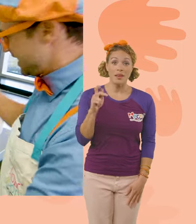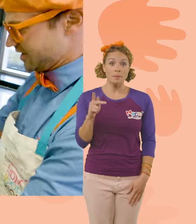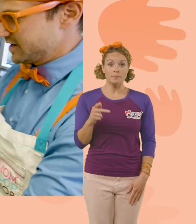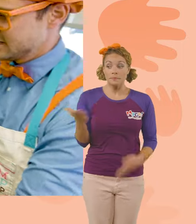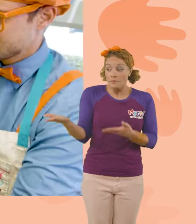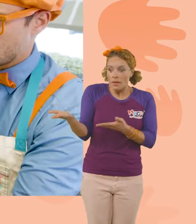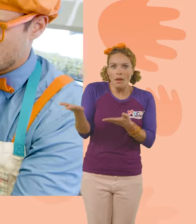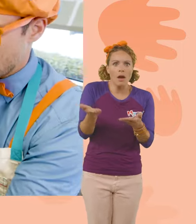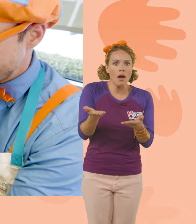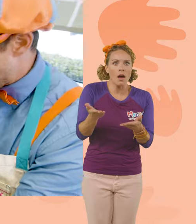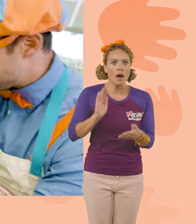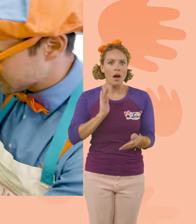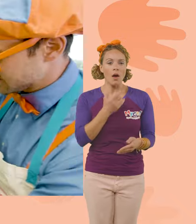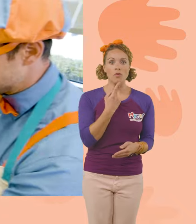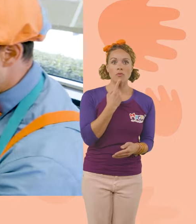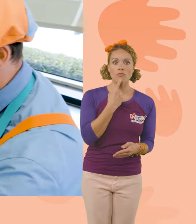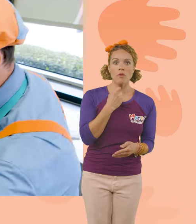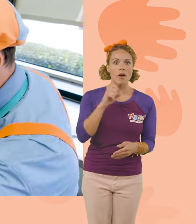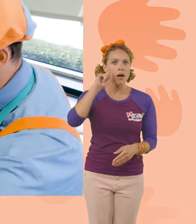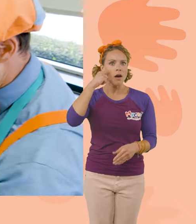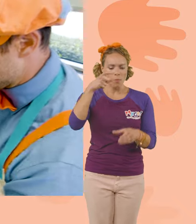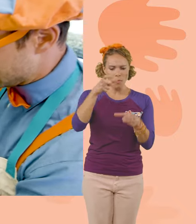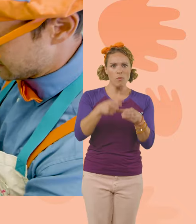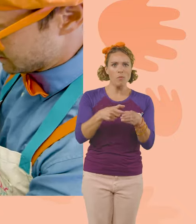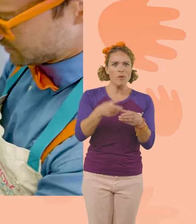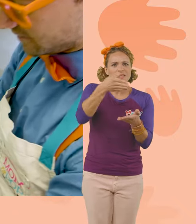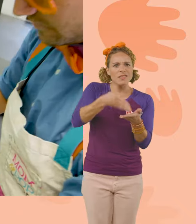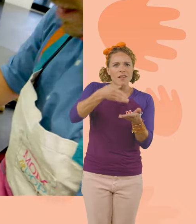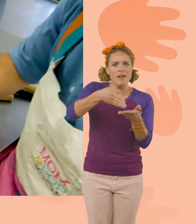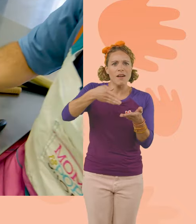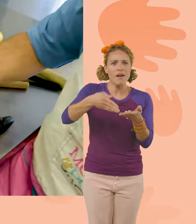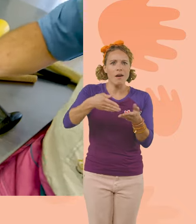Okay, here is our red apple slicer. And then